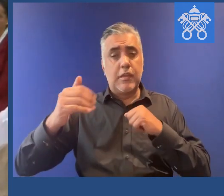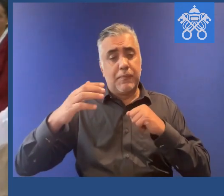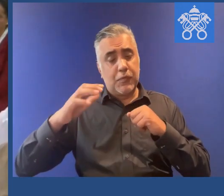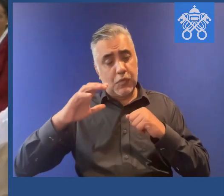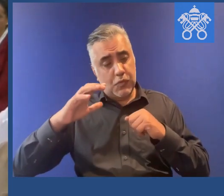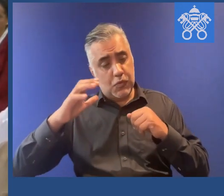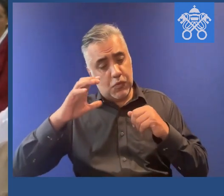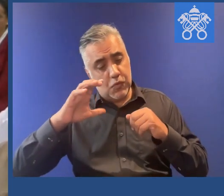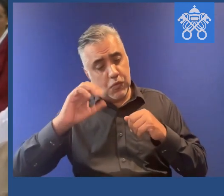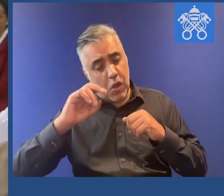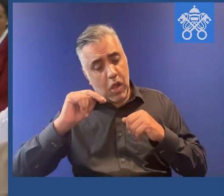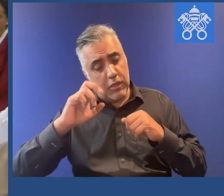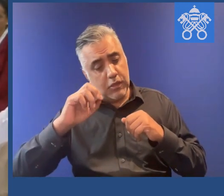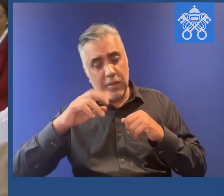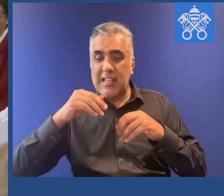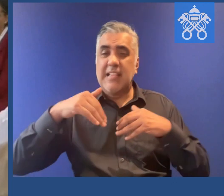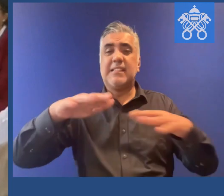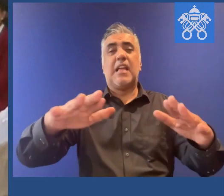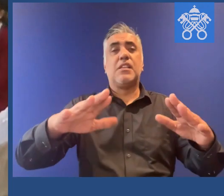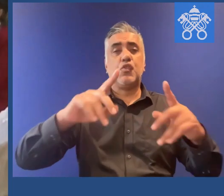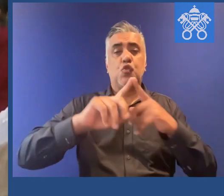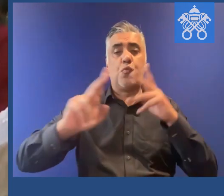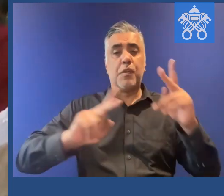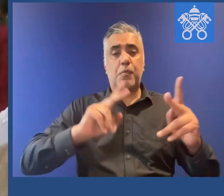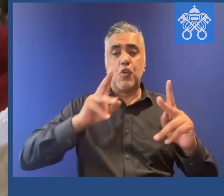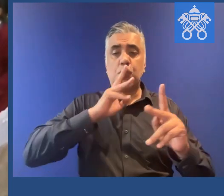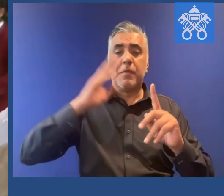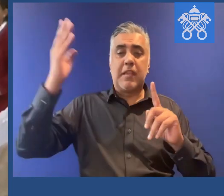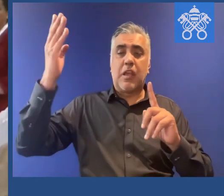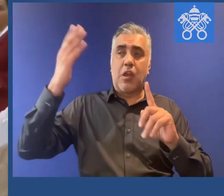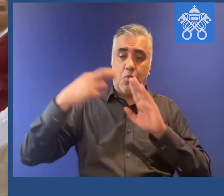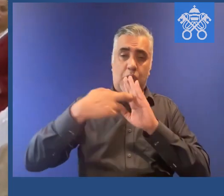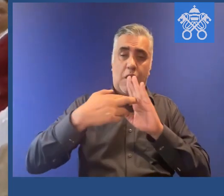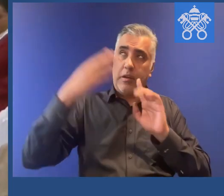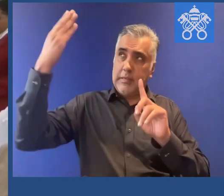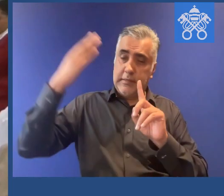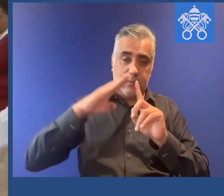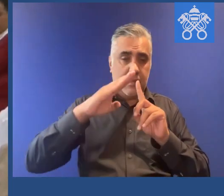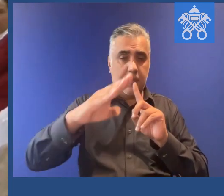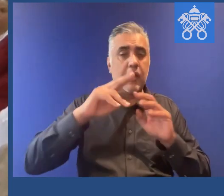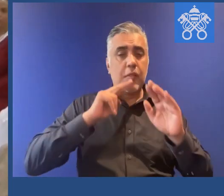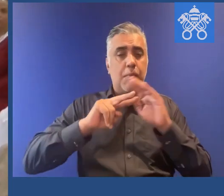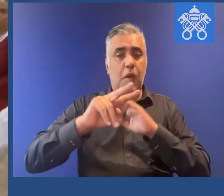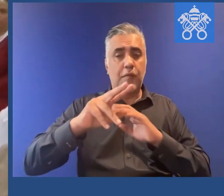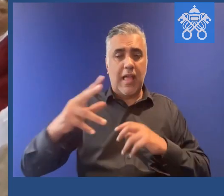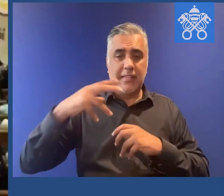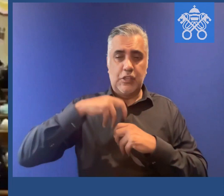and sends into the midst of the people in order to speak in His name. The prophets receive an interior light from the